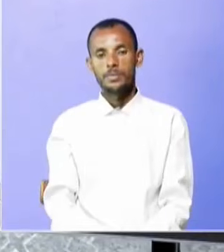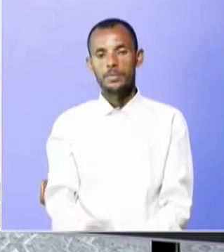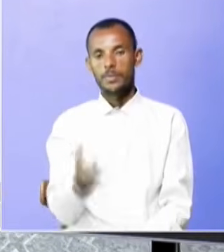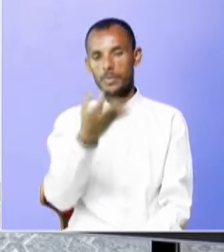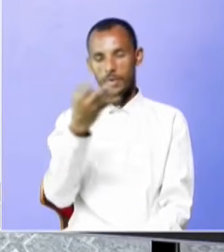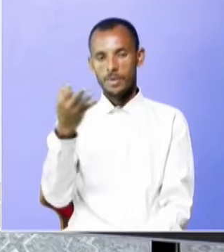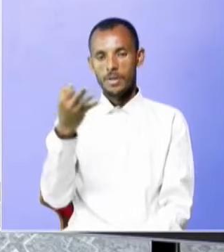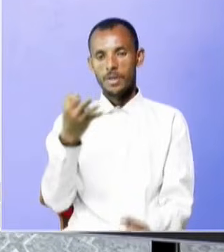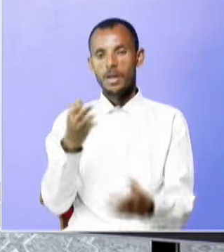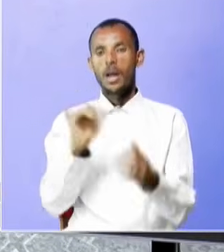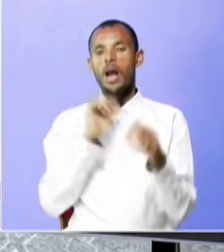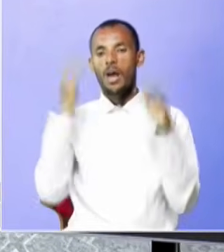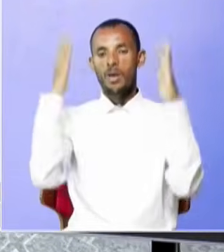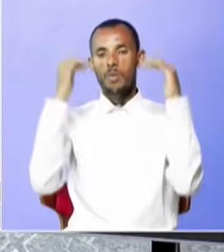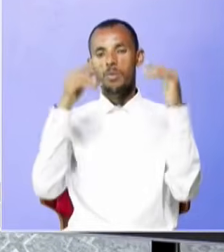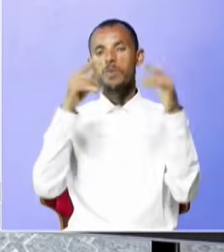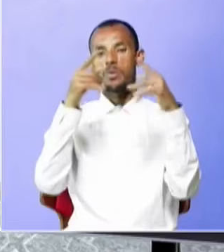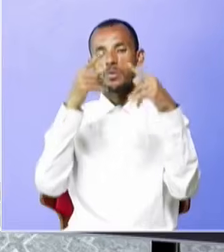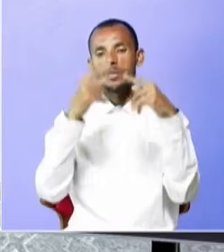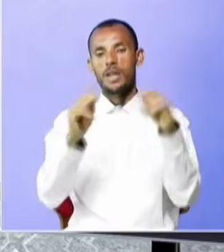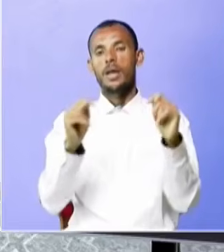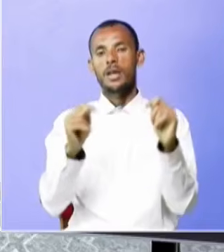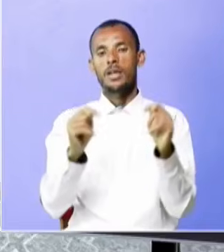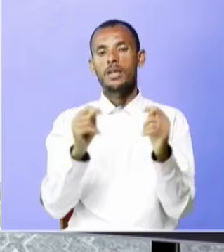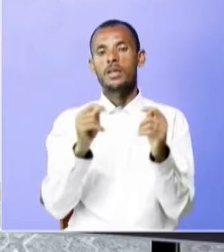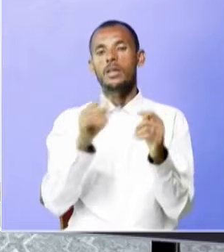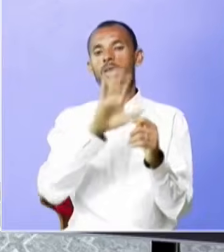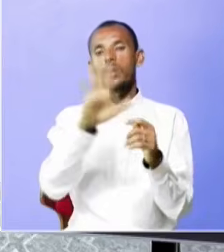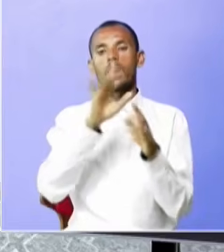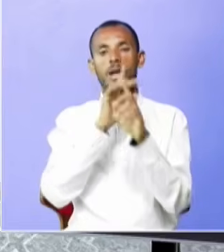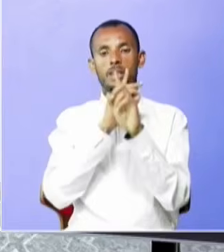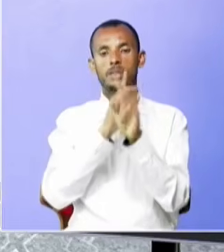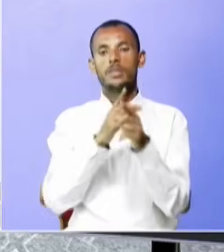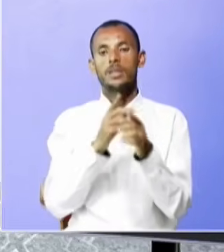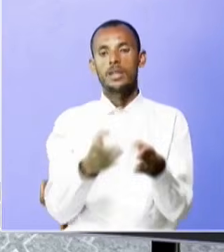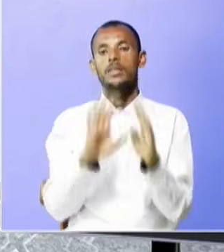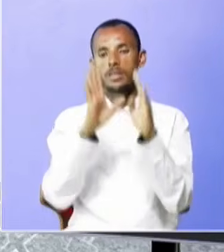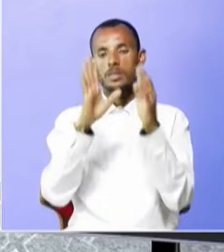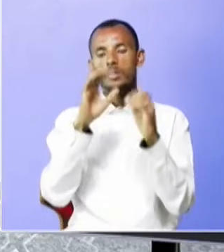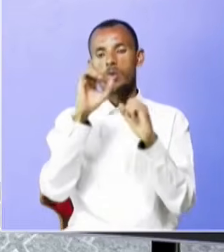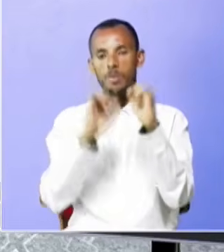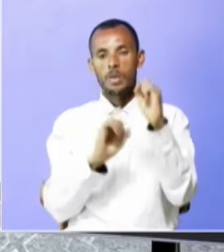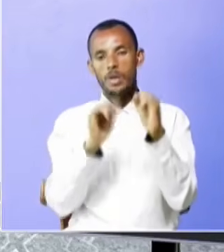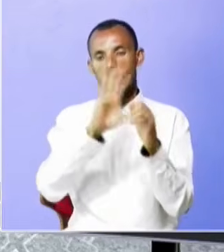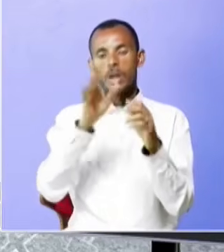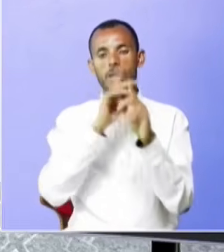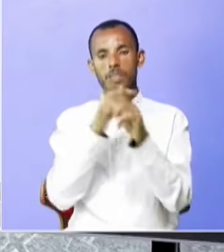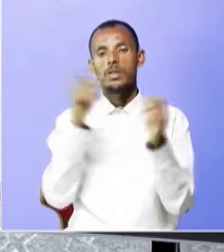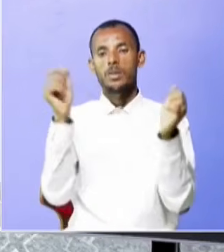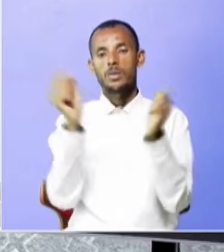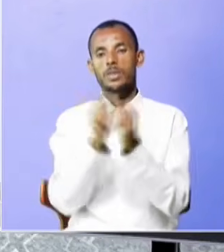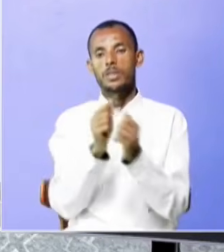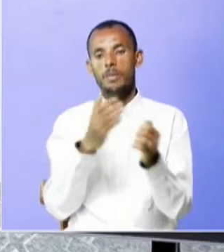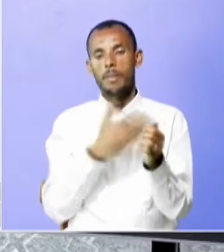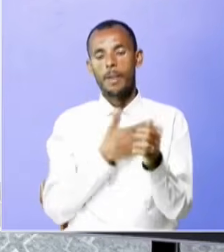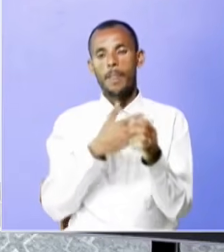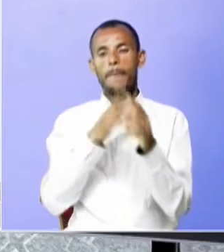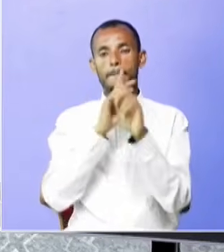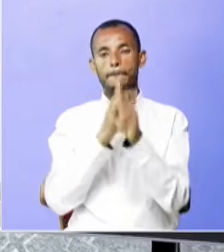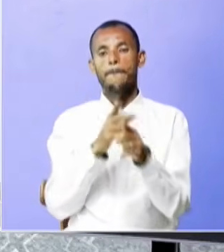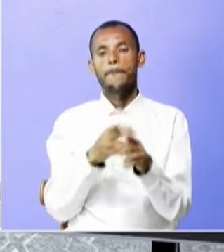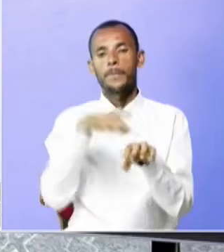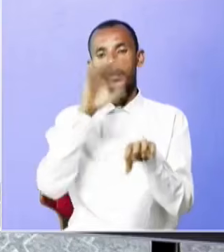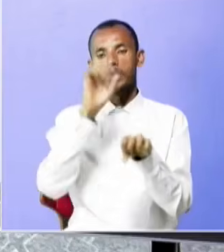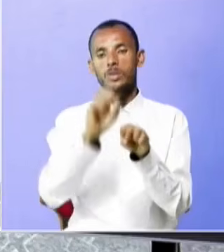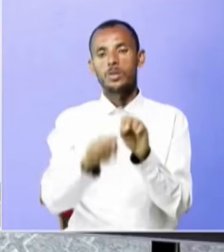Well, I hope you have tried your answer. Let's compare your answer with my solution. Okay,